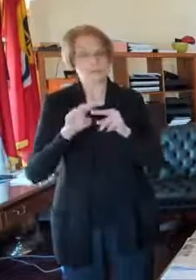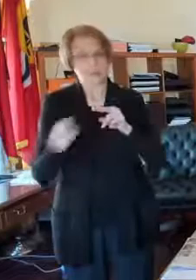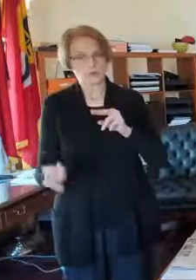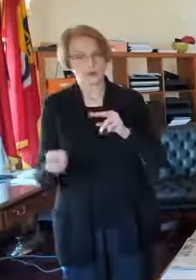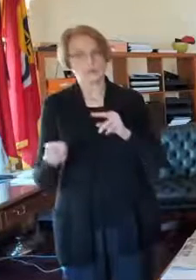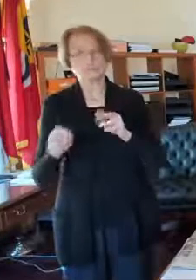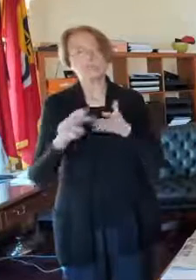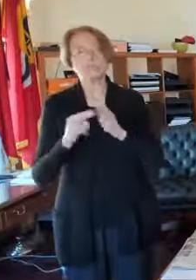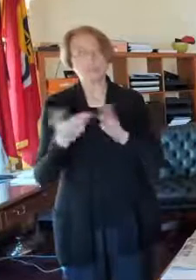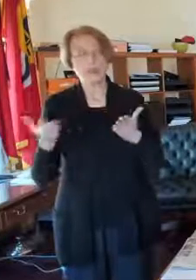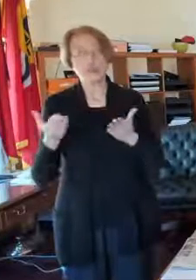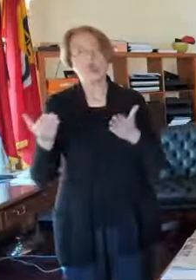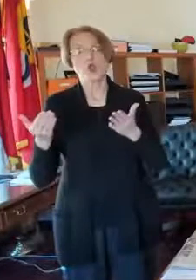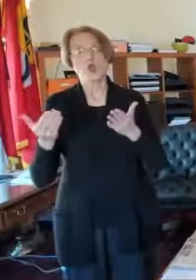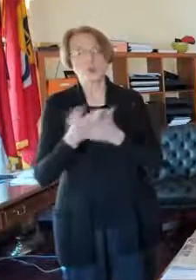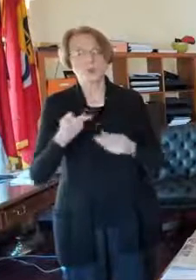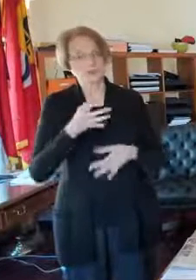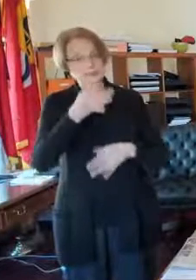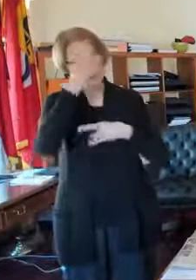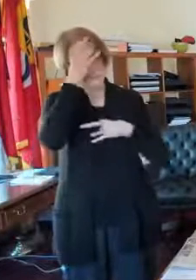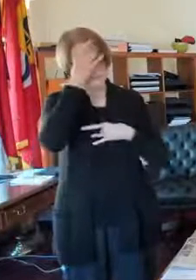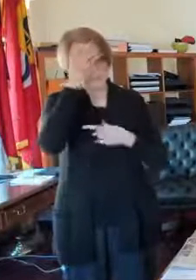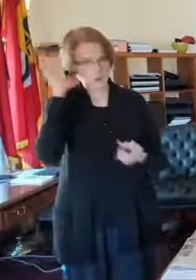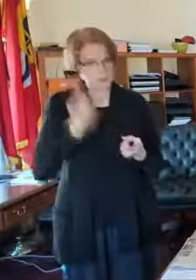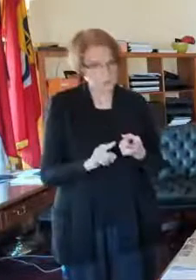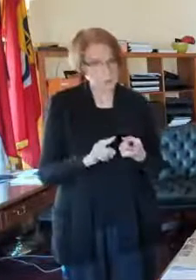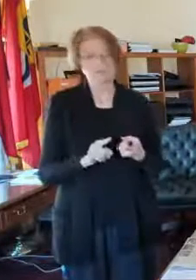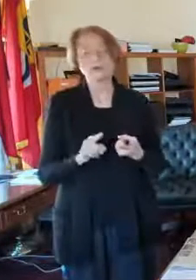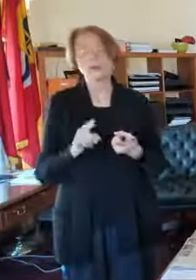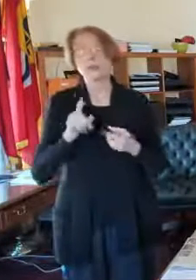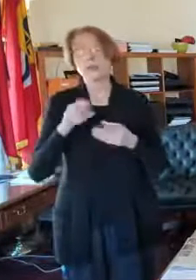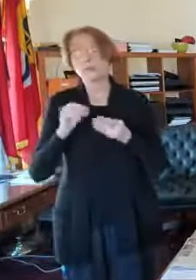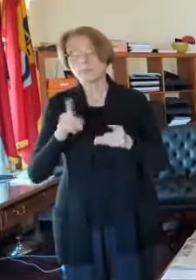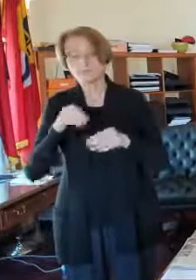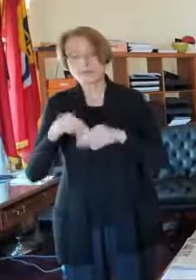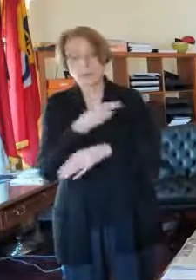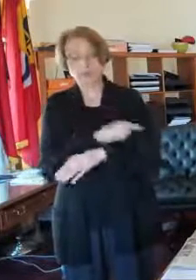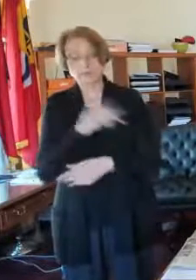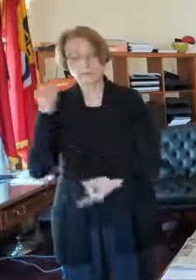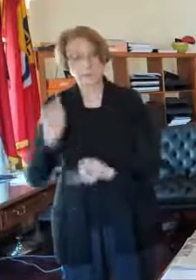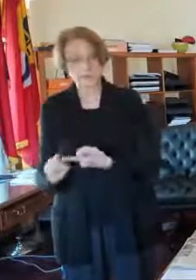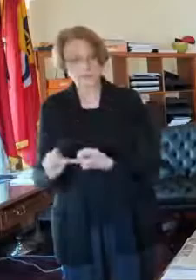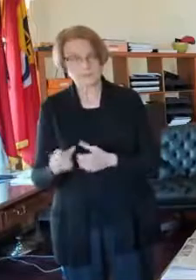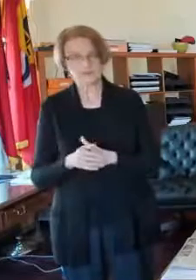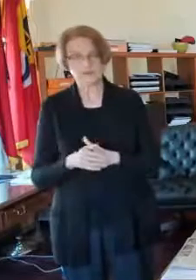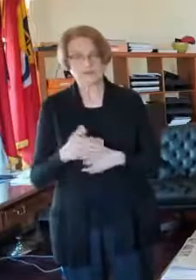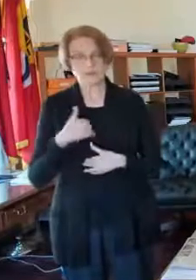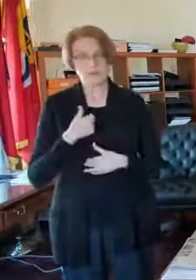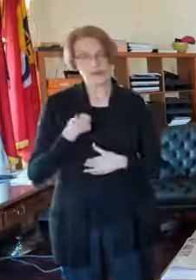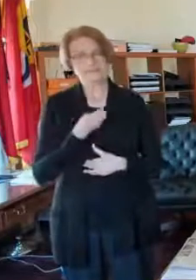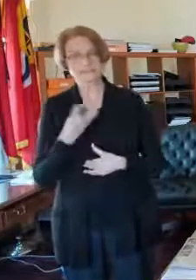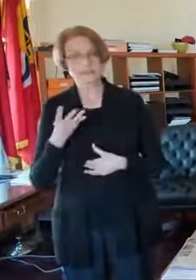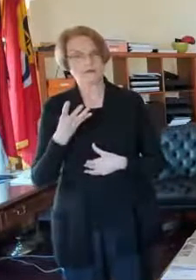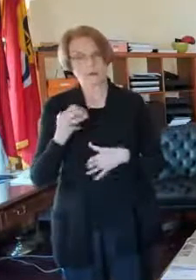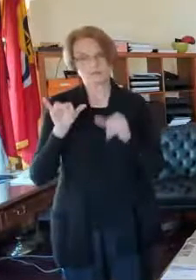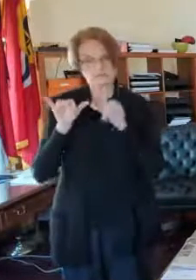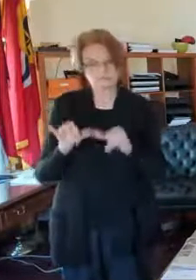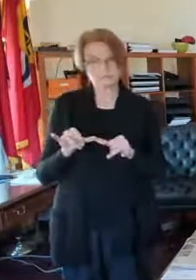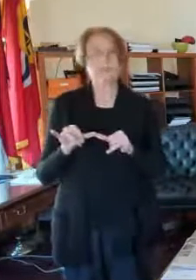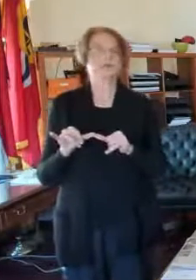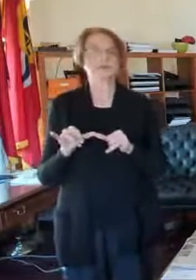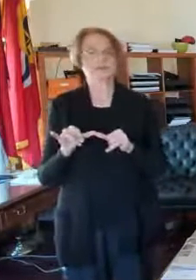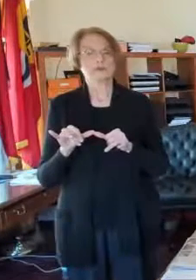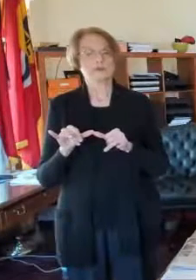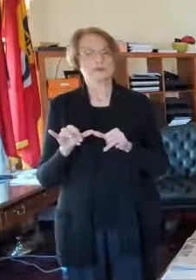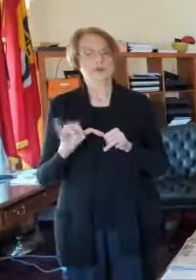new cases, hospitalizations. You know that we have several metrics that are set up. One is we want to see new cases